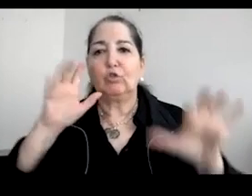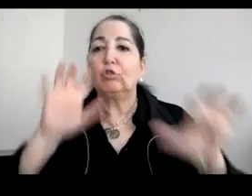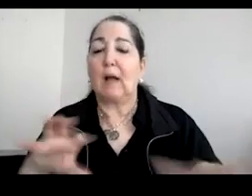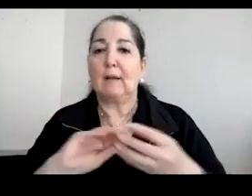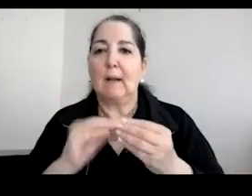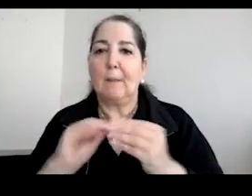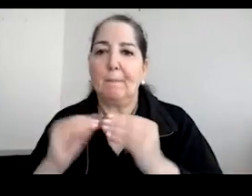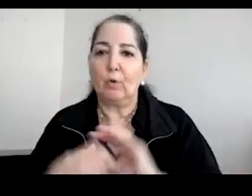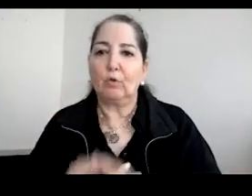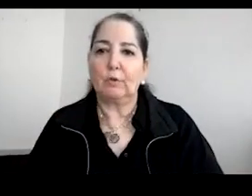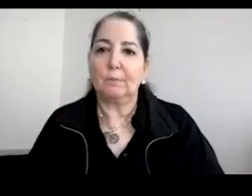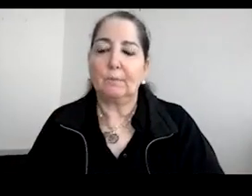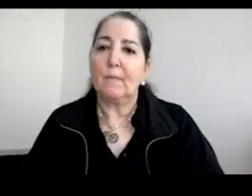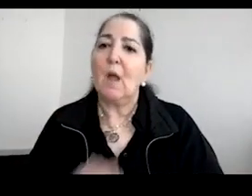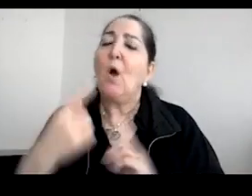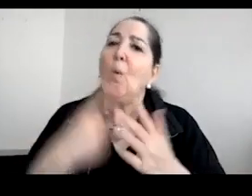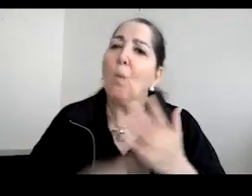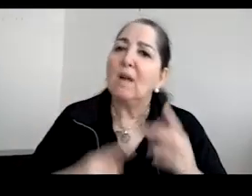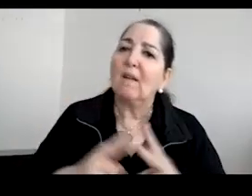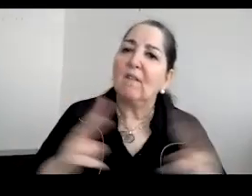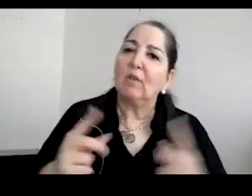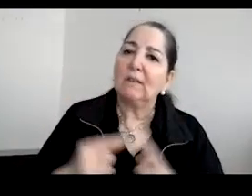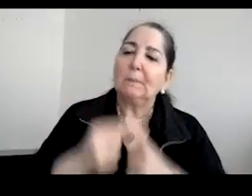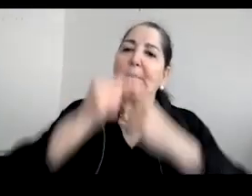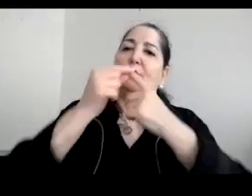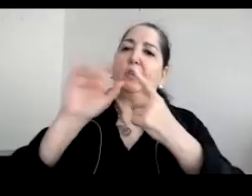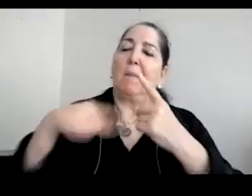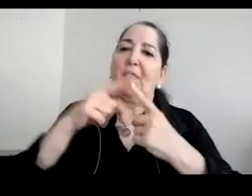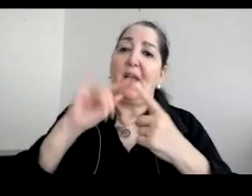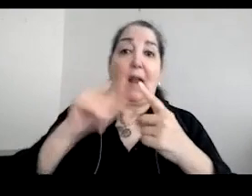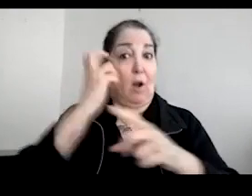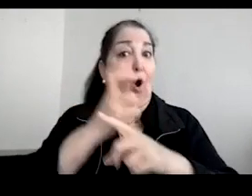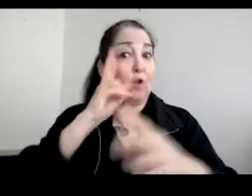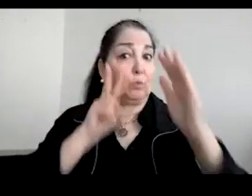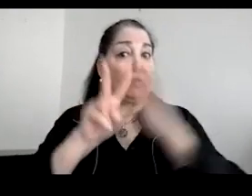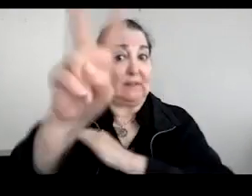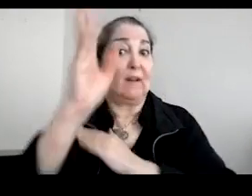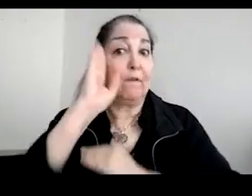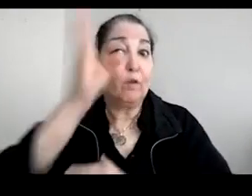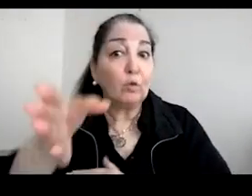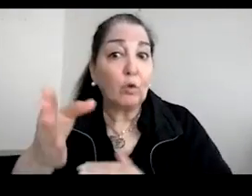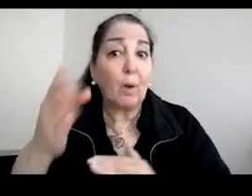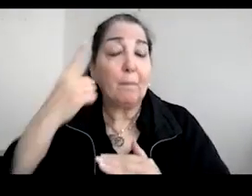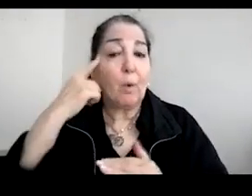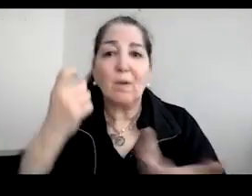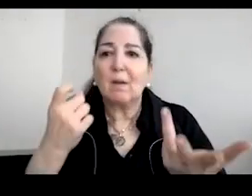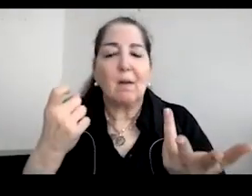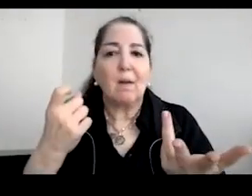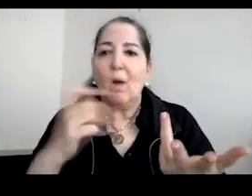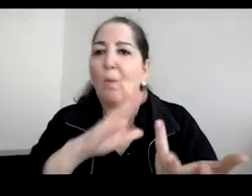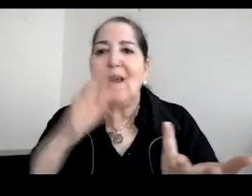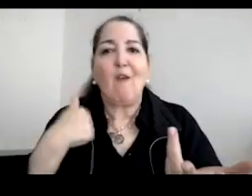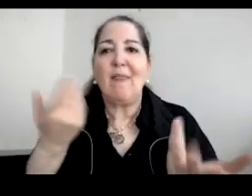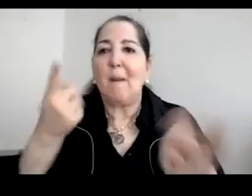this recession and what makes it very hard to predict what's going to happen in the future is just that we've never had a recession like this,